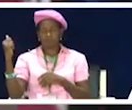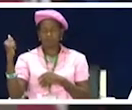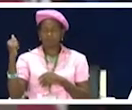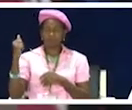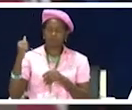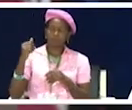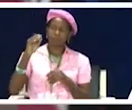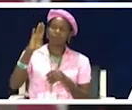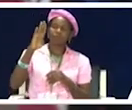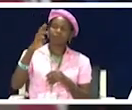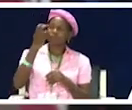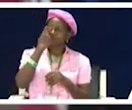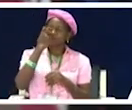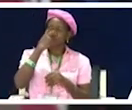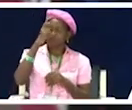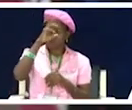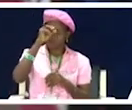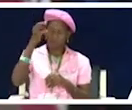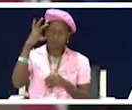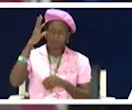Bartimaeus was calling him